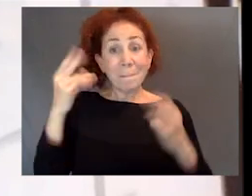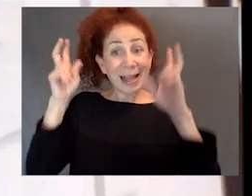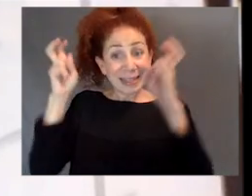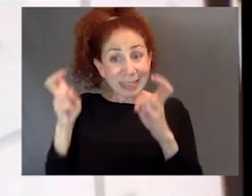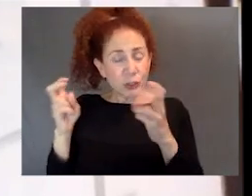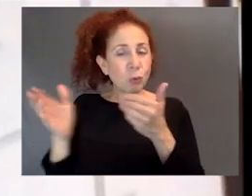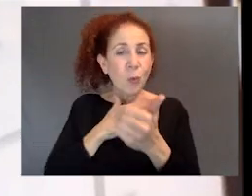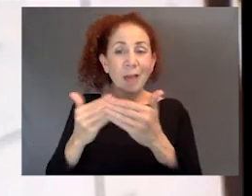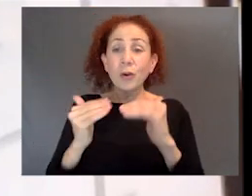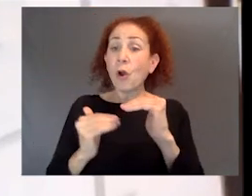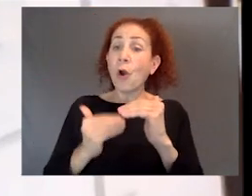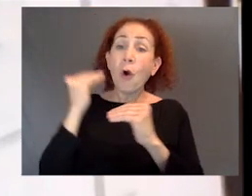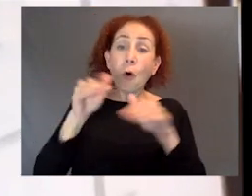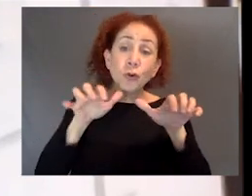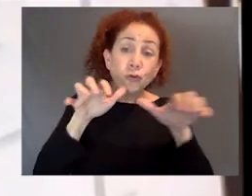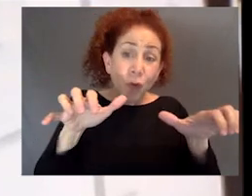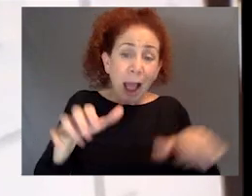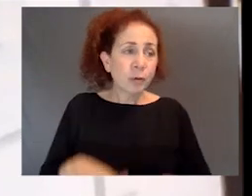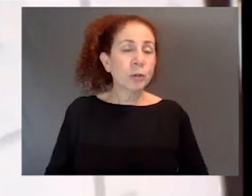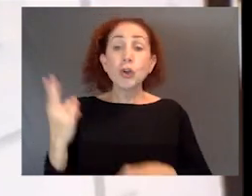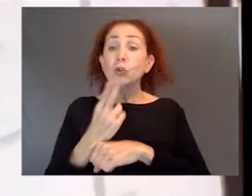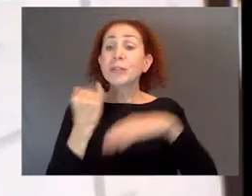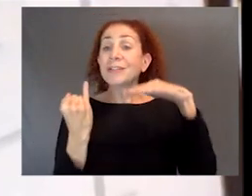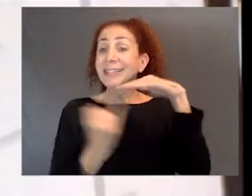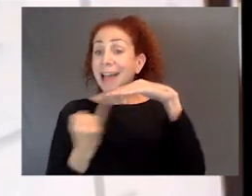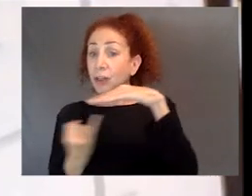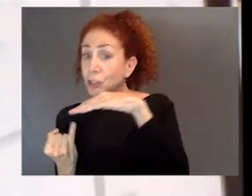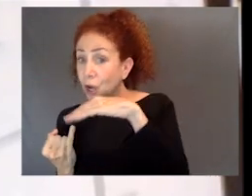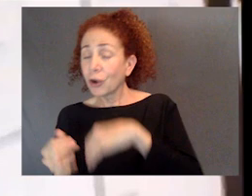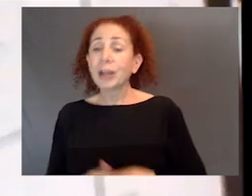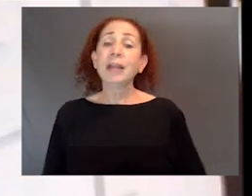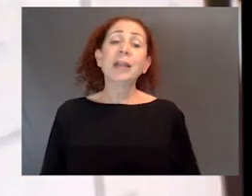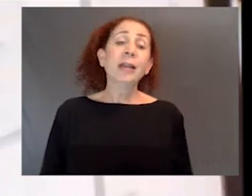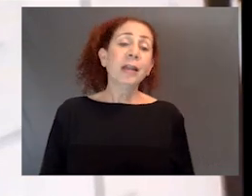these issues, whether it be overcrowding or the use of solitary confinement,